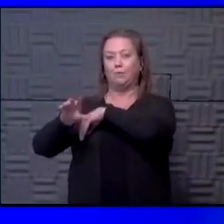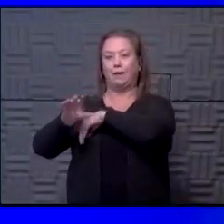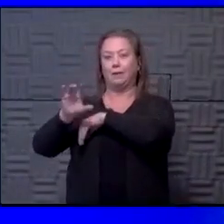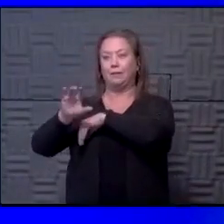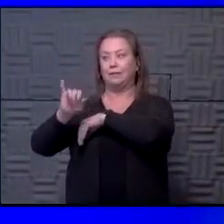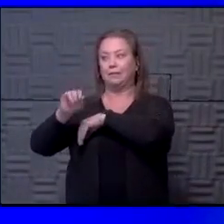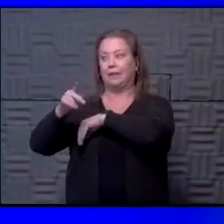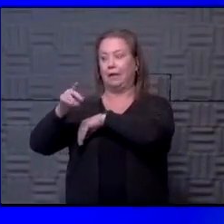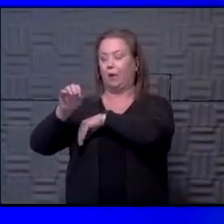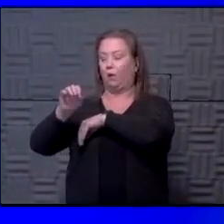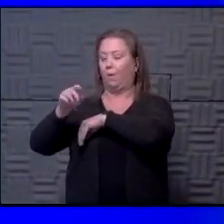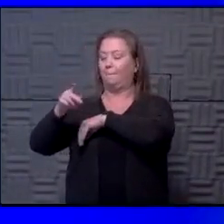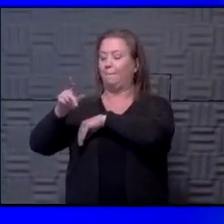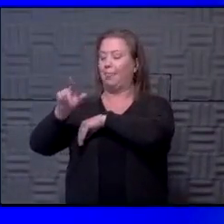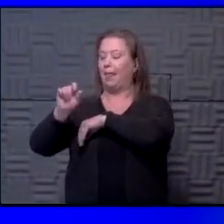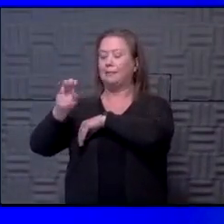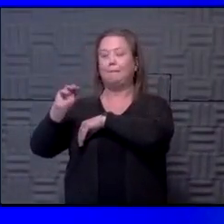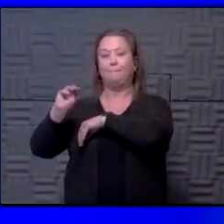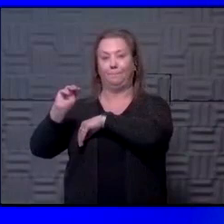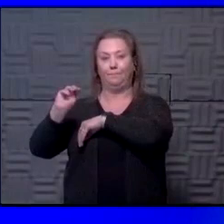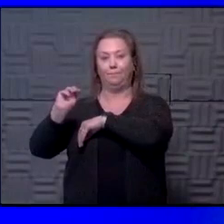cytoplasm. It's then